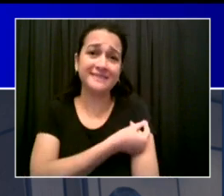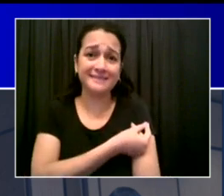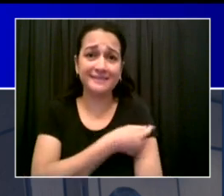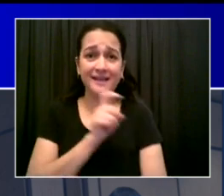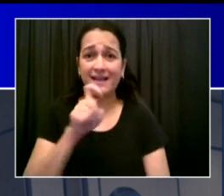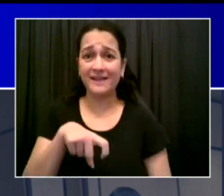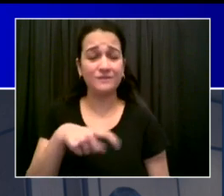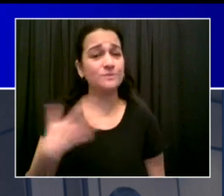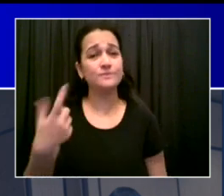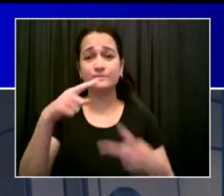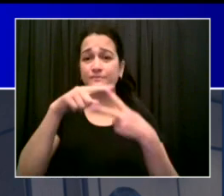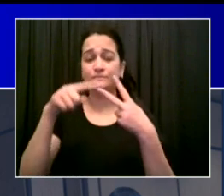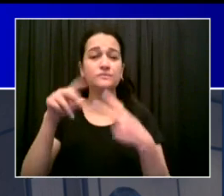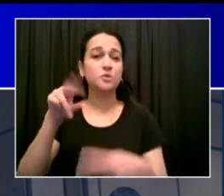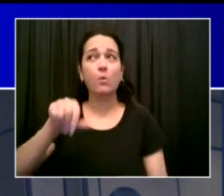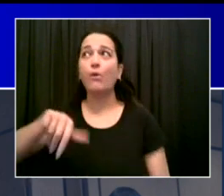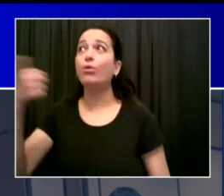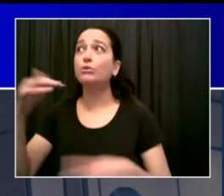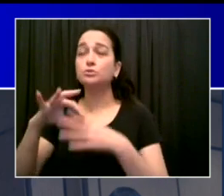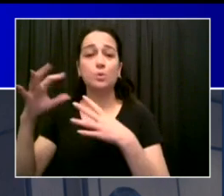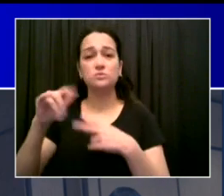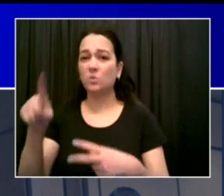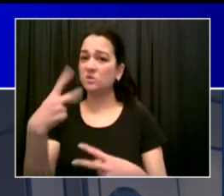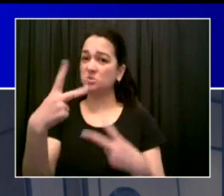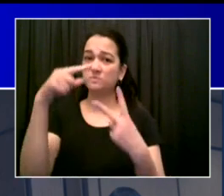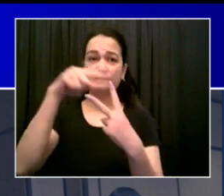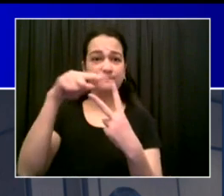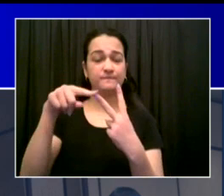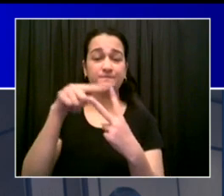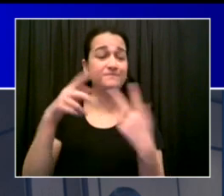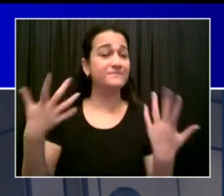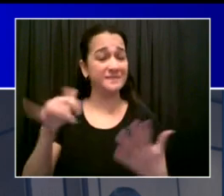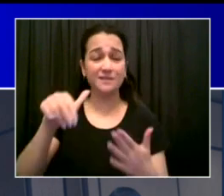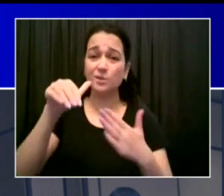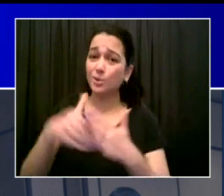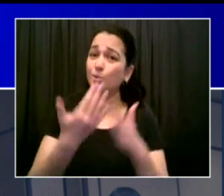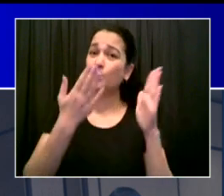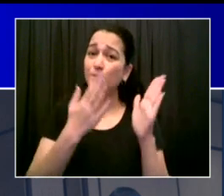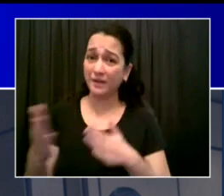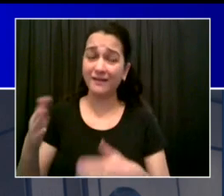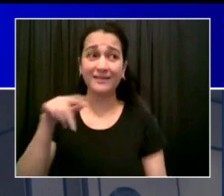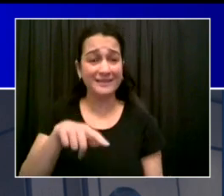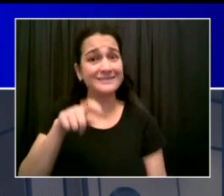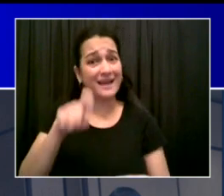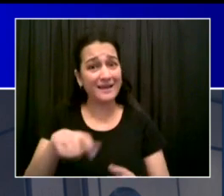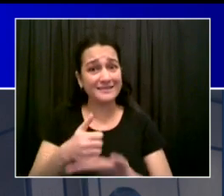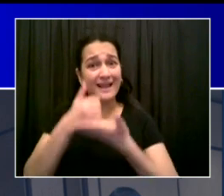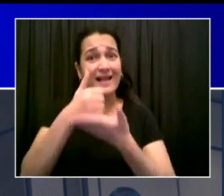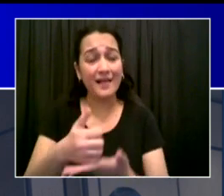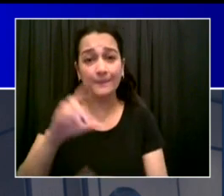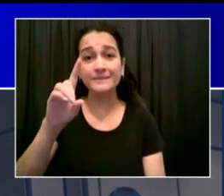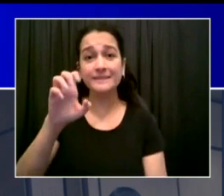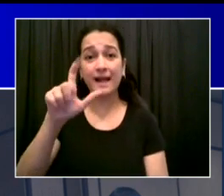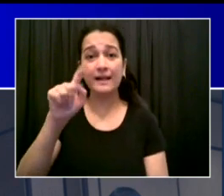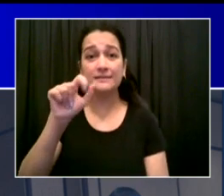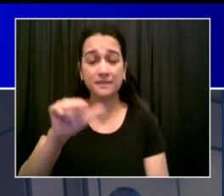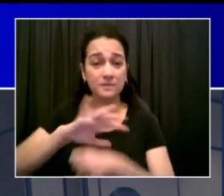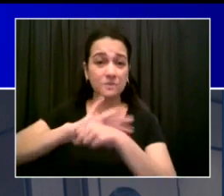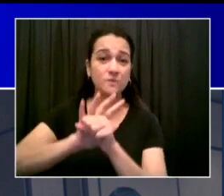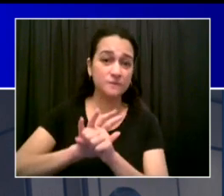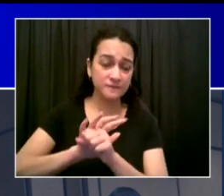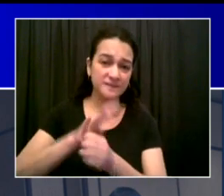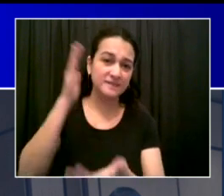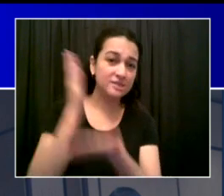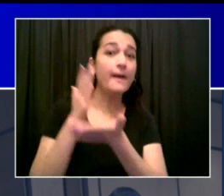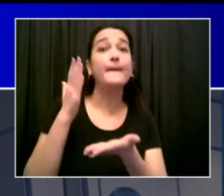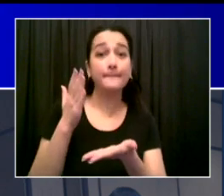health workers and everyone they serve. I want you to hear about the commissioner's order and then about what's being done